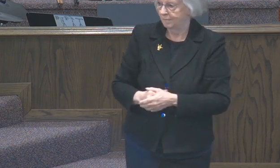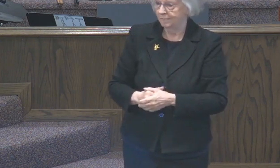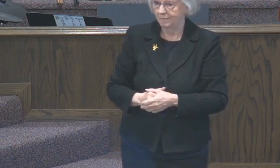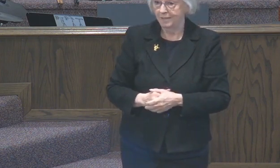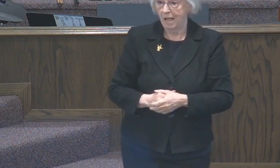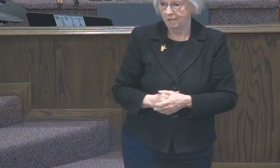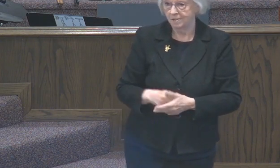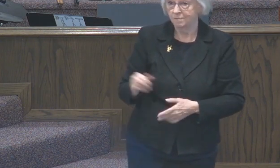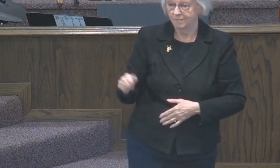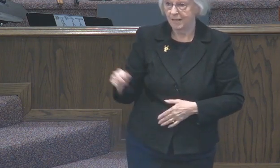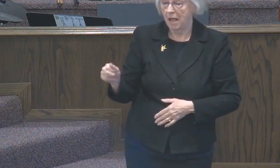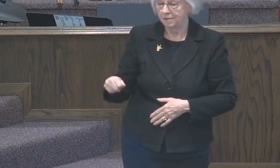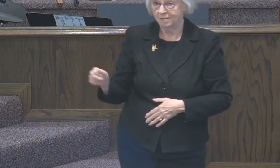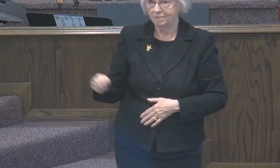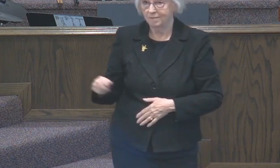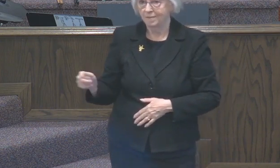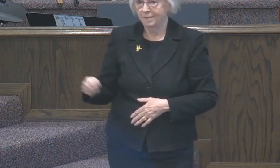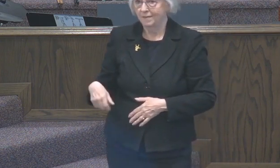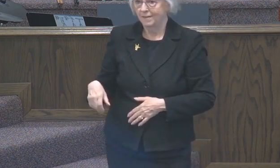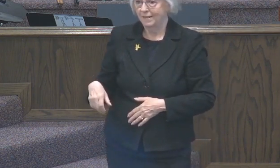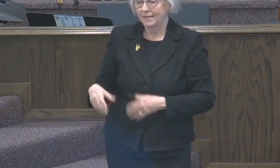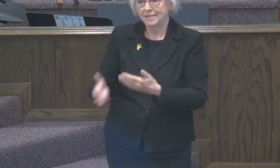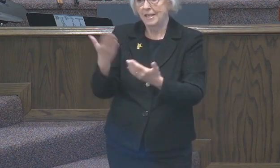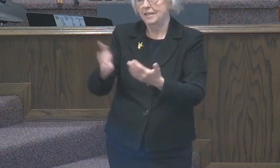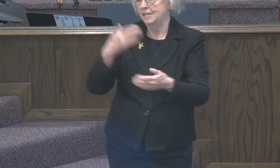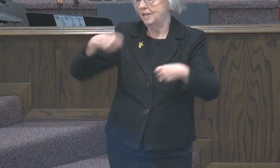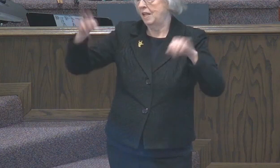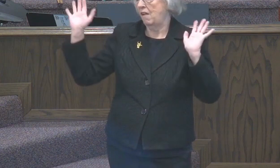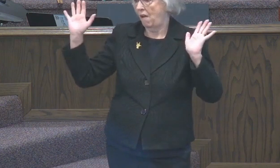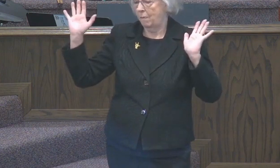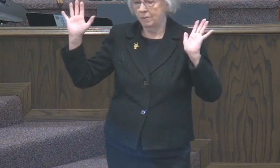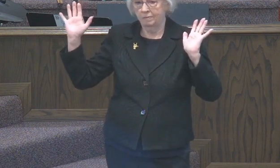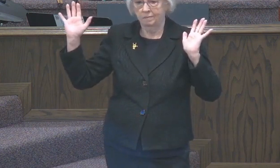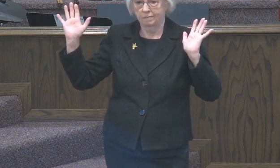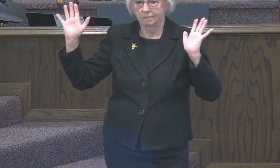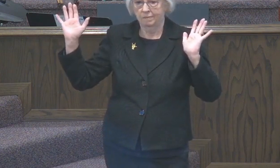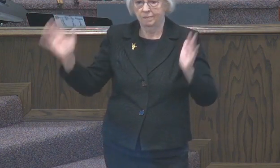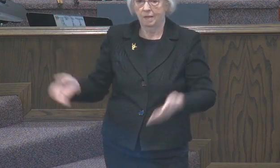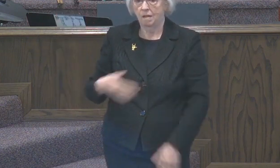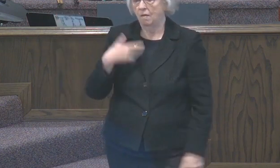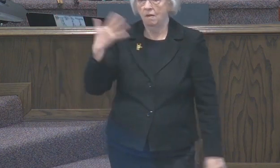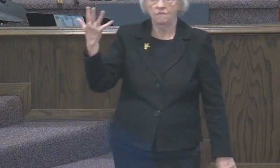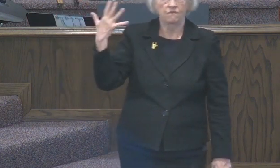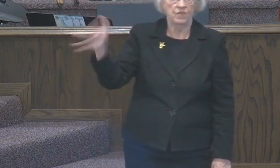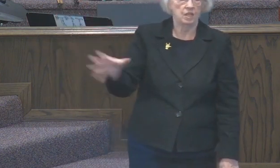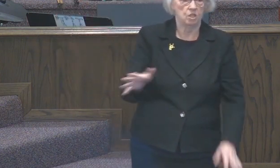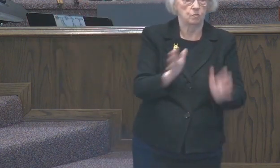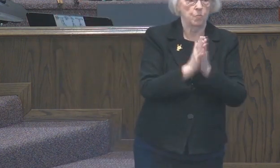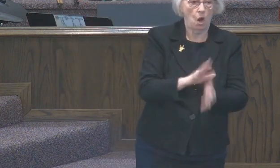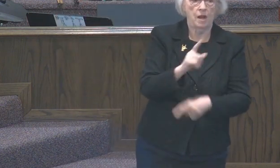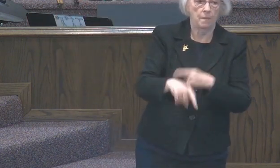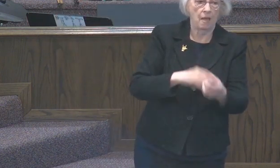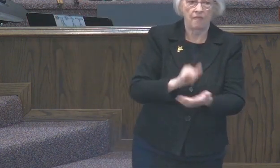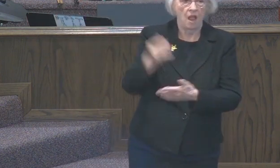cookie. Right? Jesus said ask, and then He said go look for it, and then He says bang on the door, and He